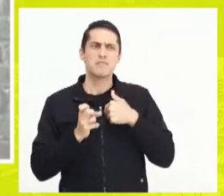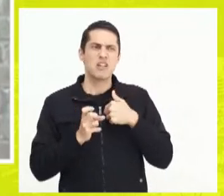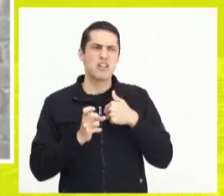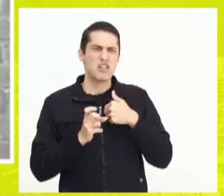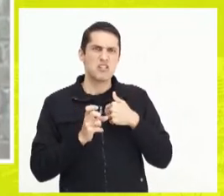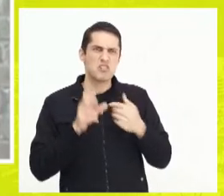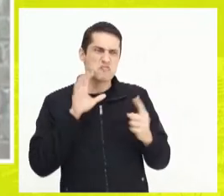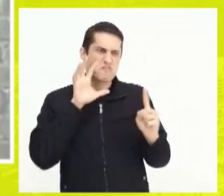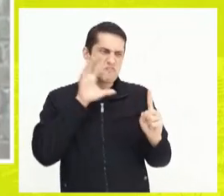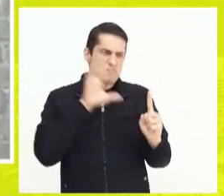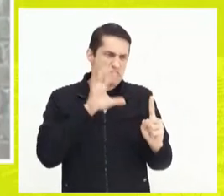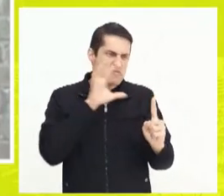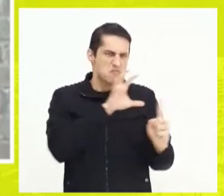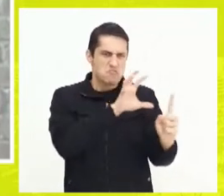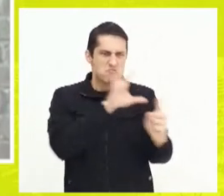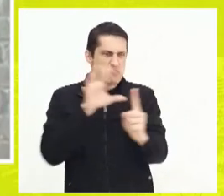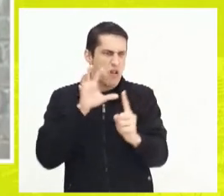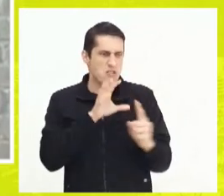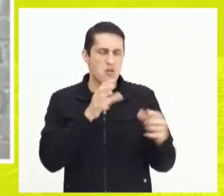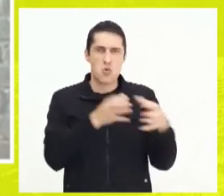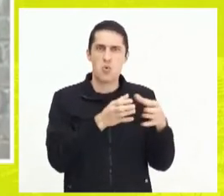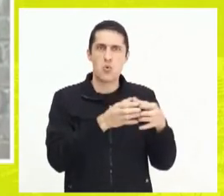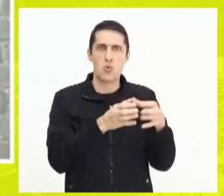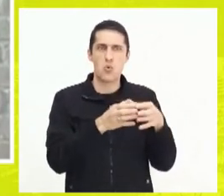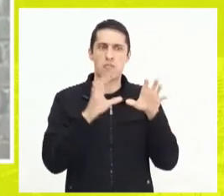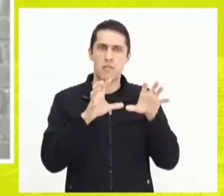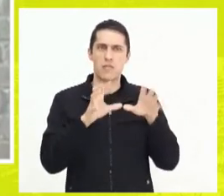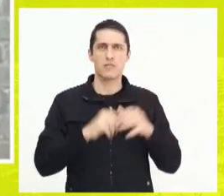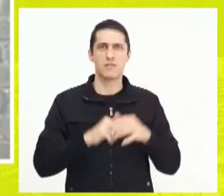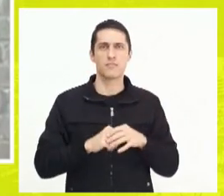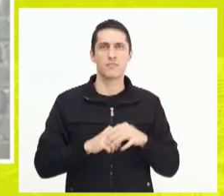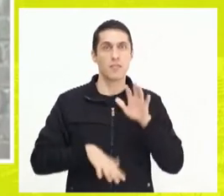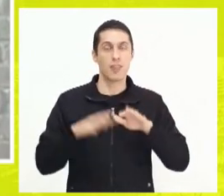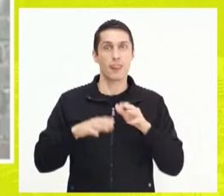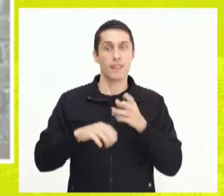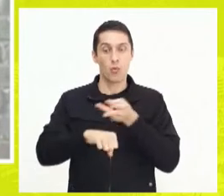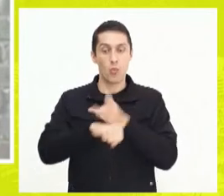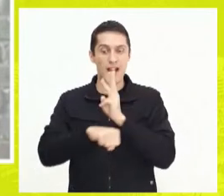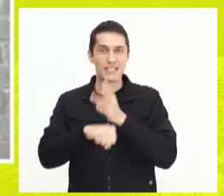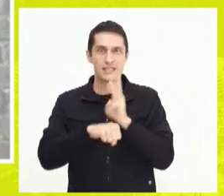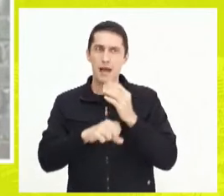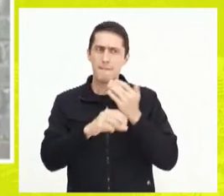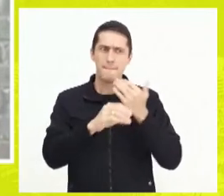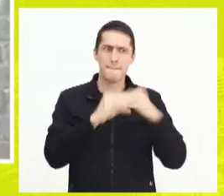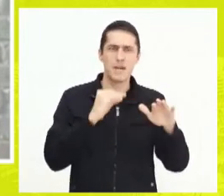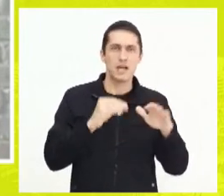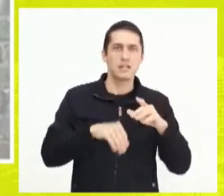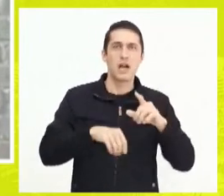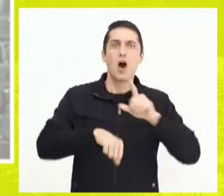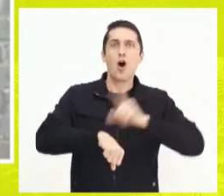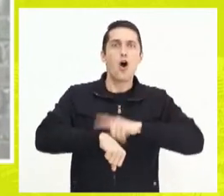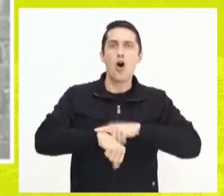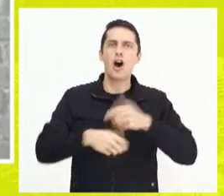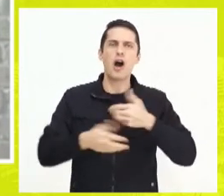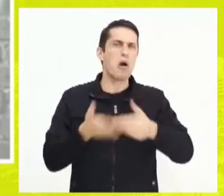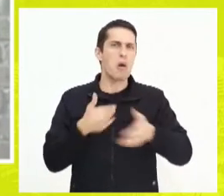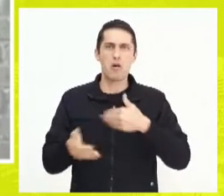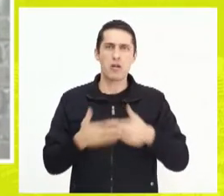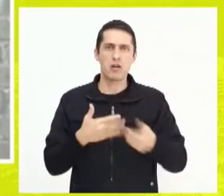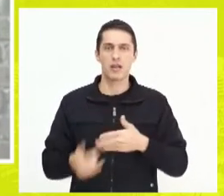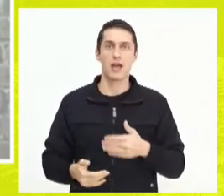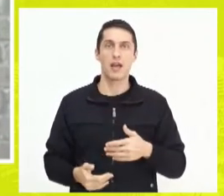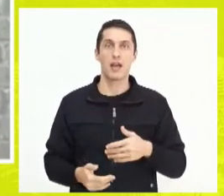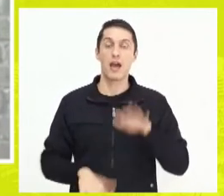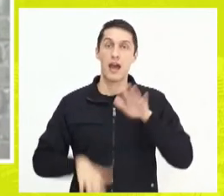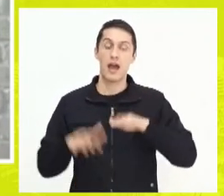consequences for people in the team with the what they're doing sending whatsapp messages anytime during the